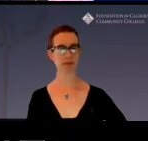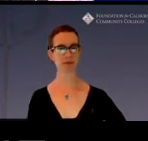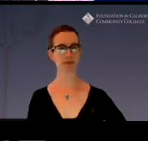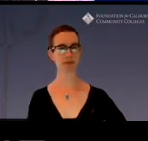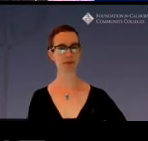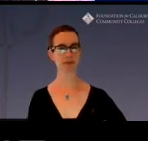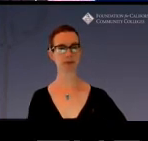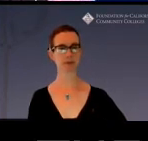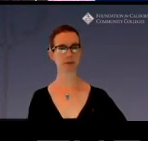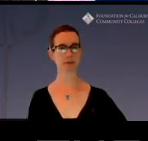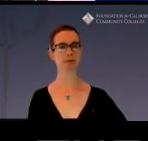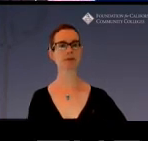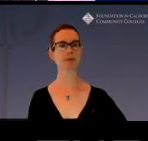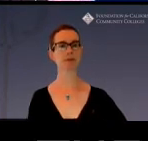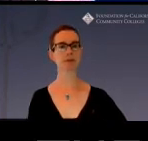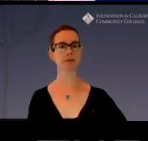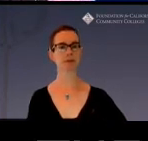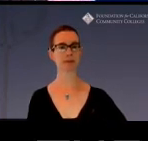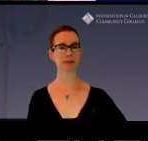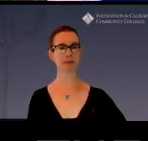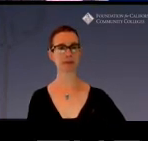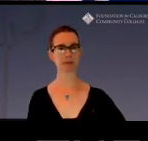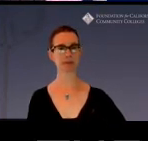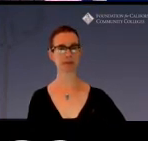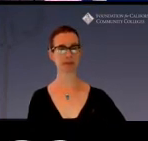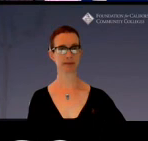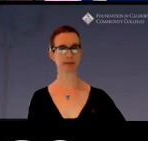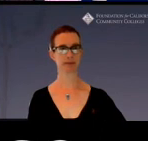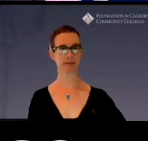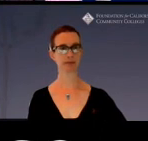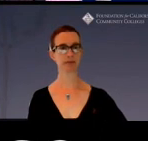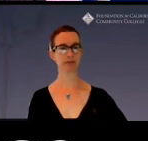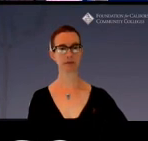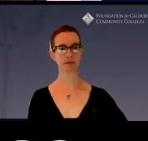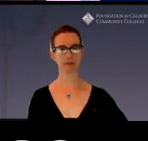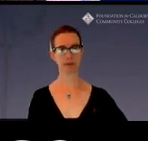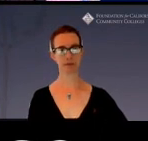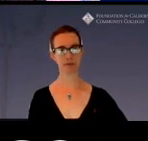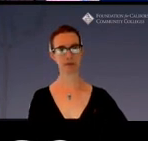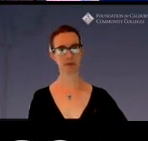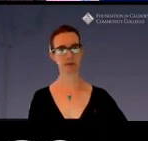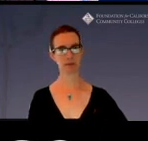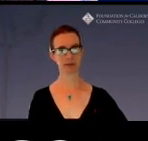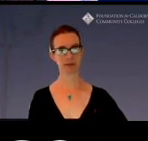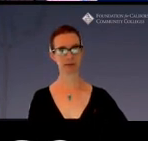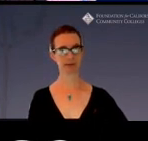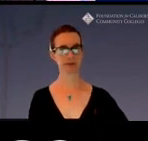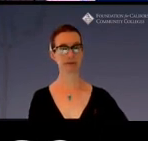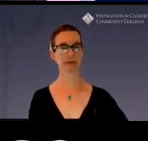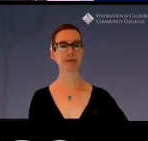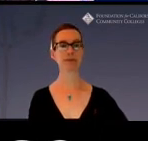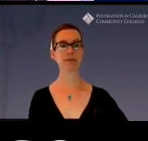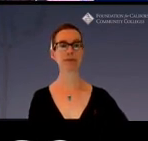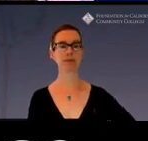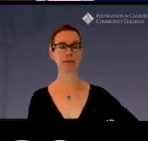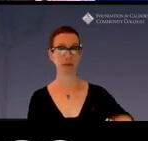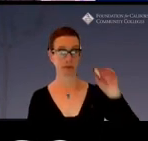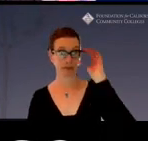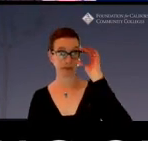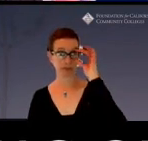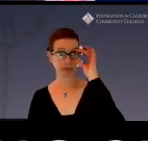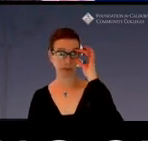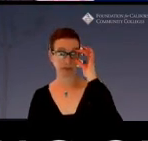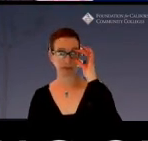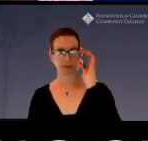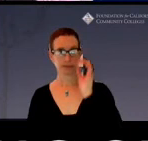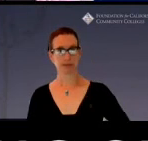this is to be regional. So we're looking at smaller areas of the state because it could be very different depending on what's happening in